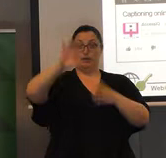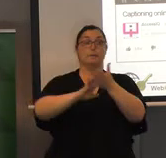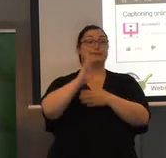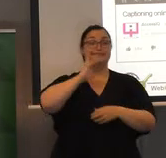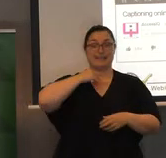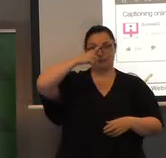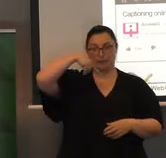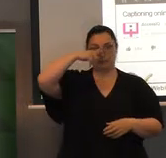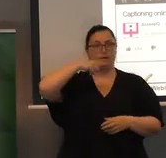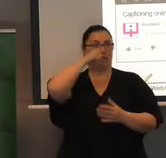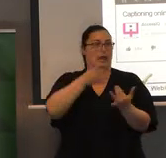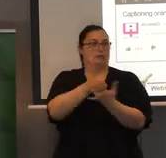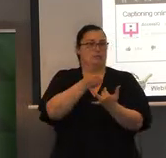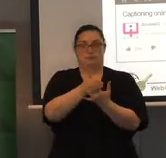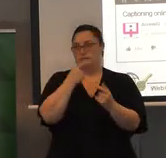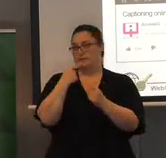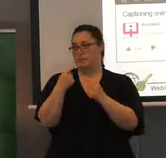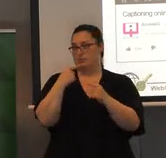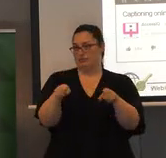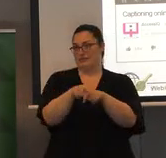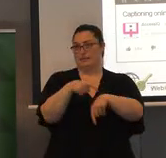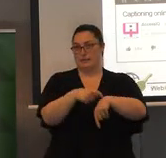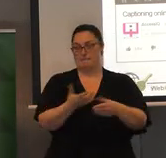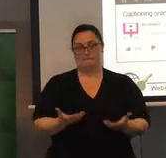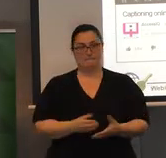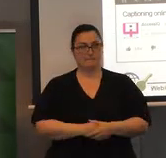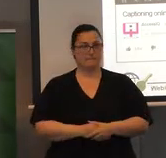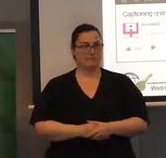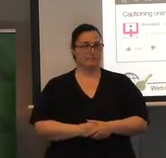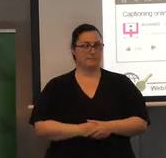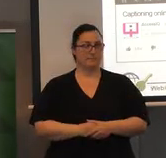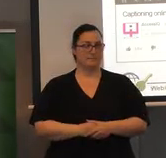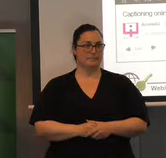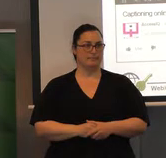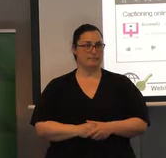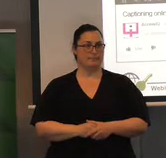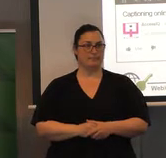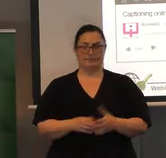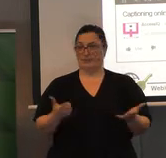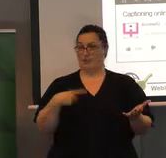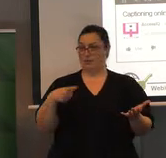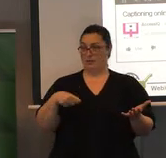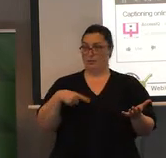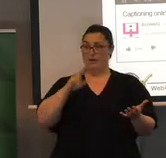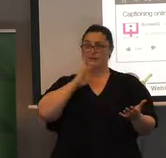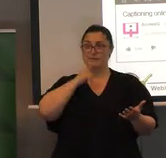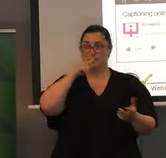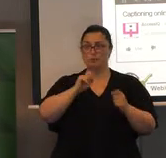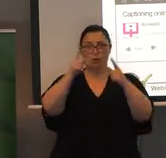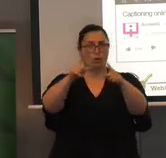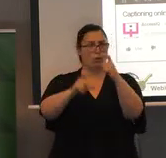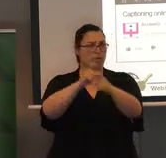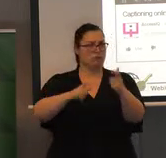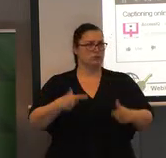people that are deaf are going to be able to get the information at the same time. Why do you think there aren't a lot of deaf people going